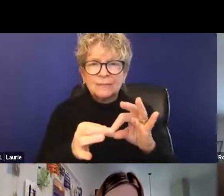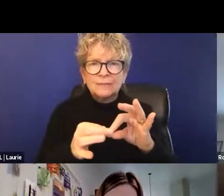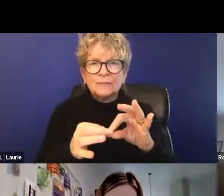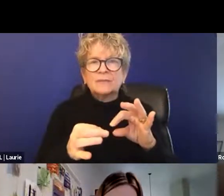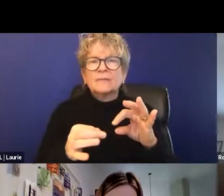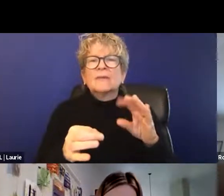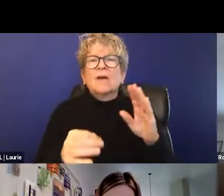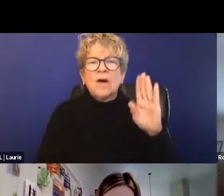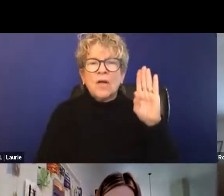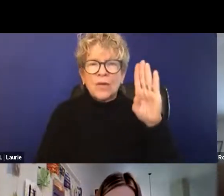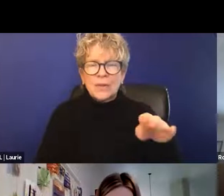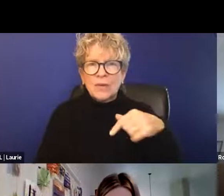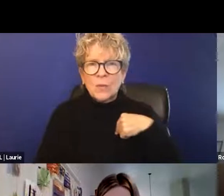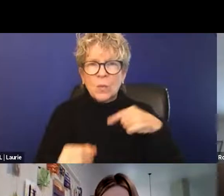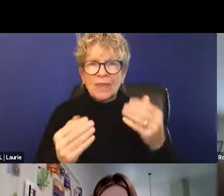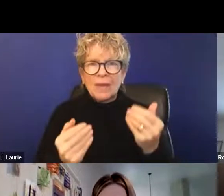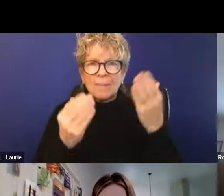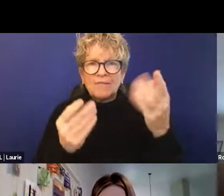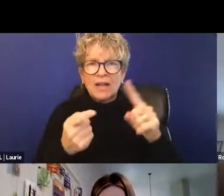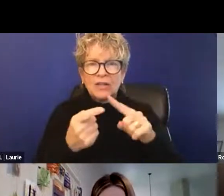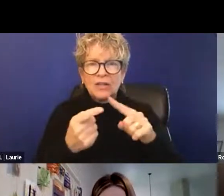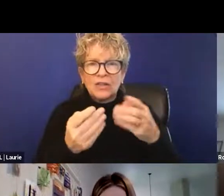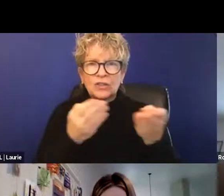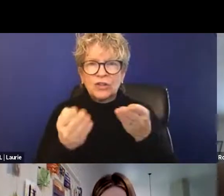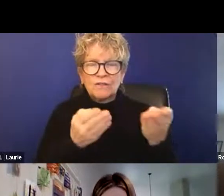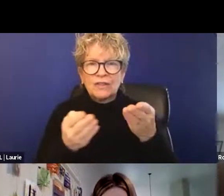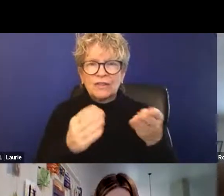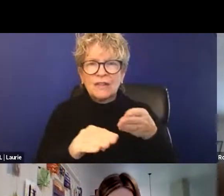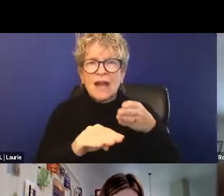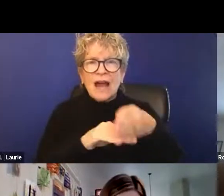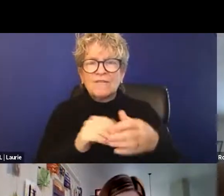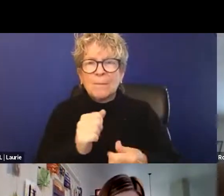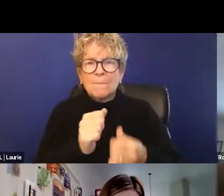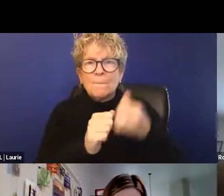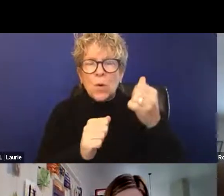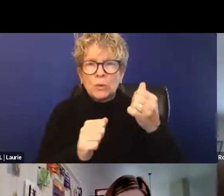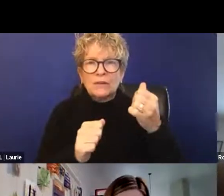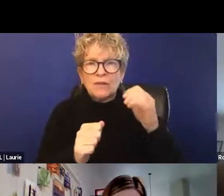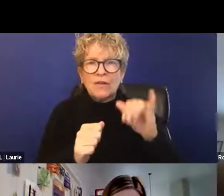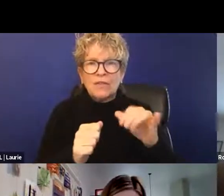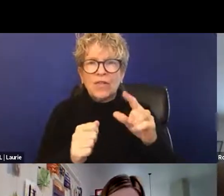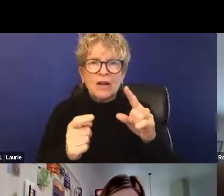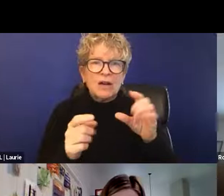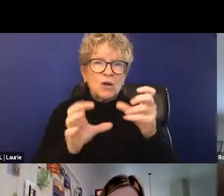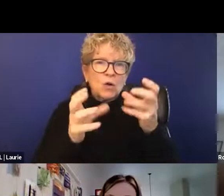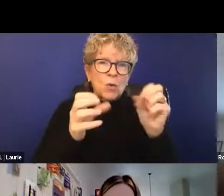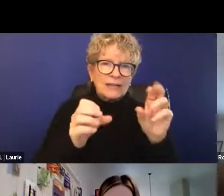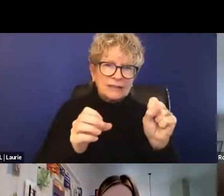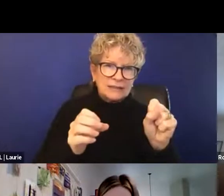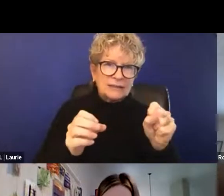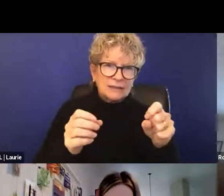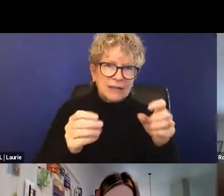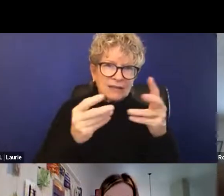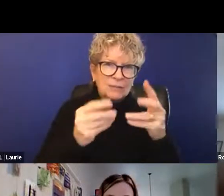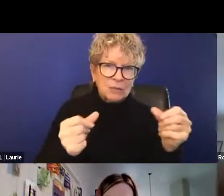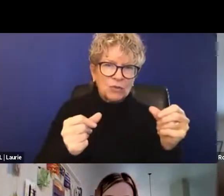to when they actually are provided those services after the majority of the crisis has been resolved. Those are some of the things I don't think